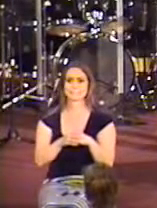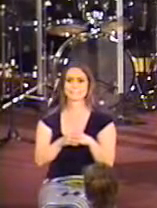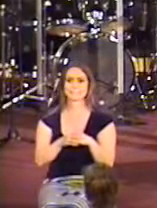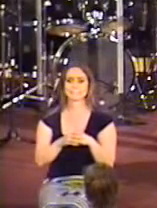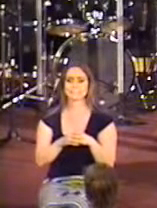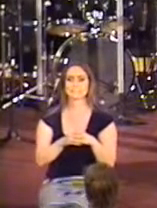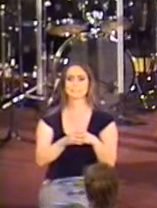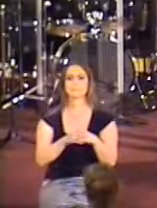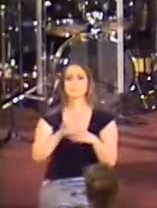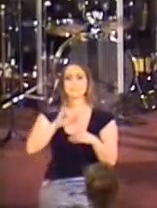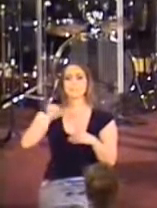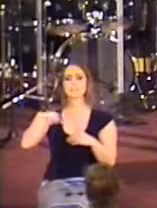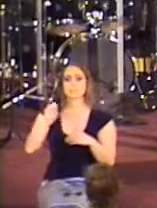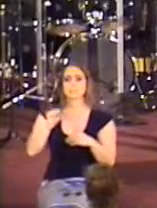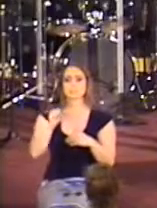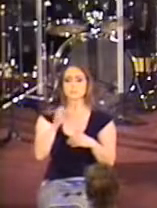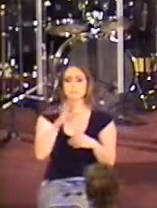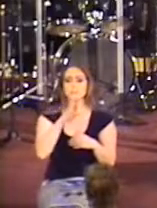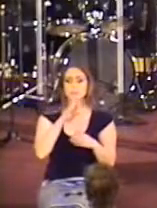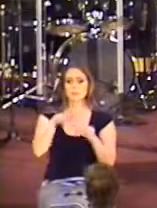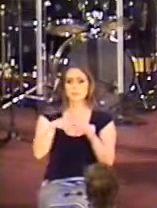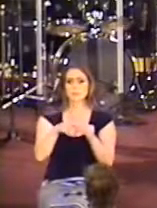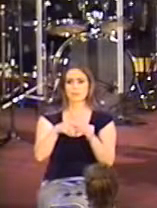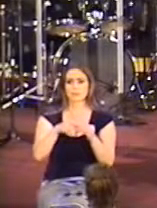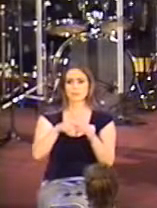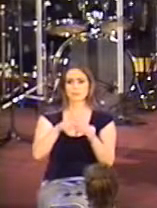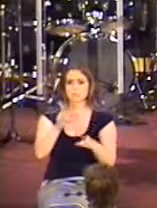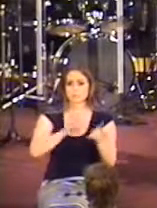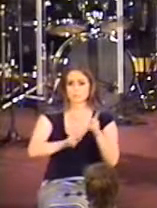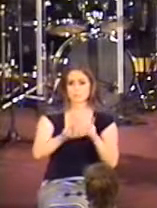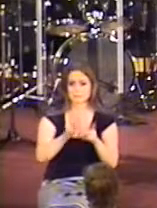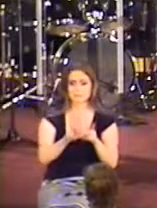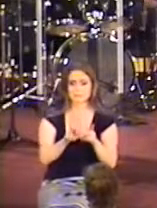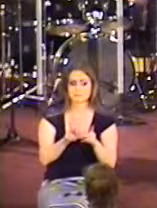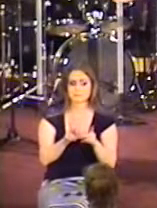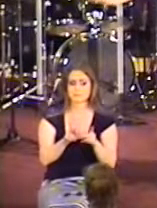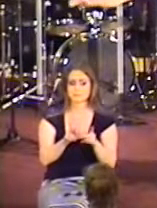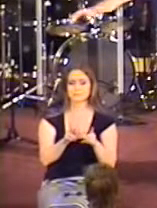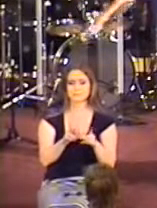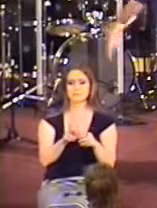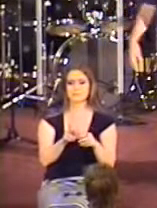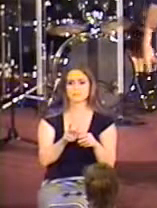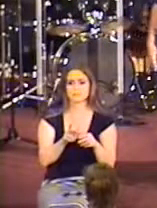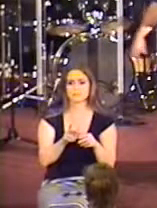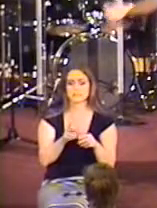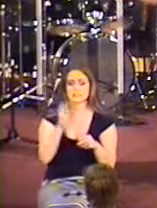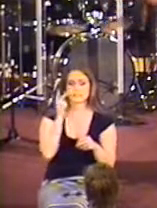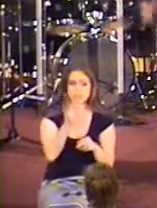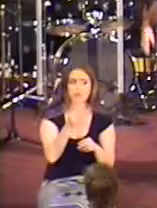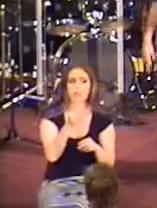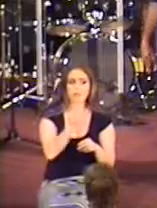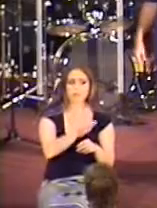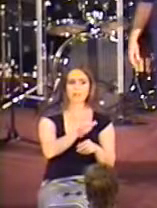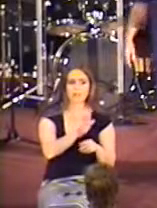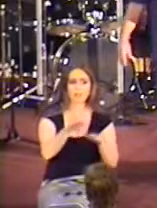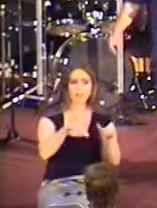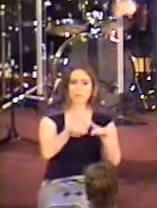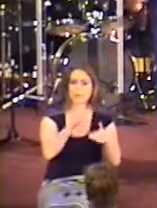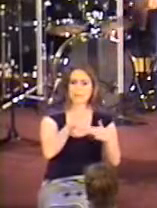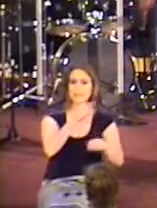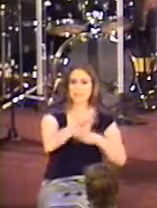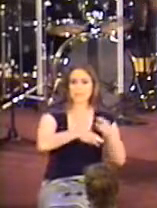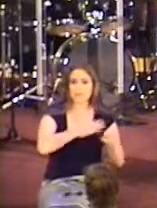about, which happens to run across all the centuries to us, when he observed that they took a walk in the world and weren't coming back,